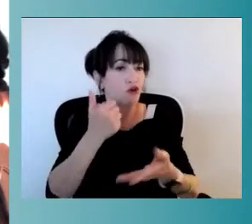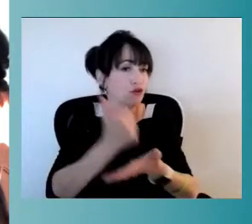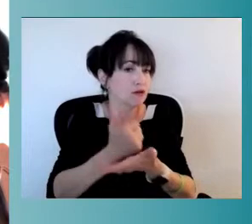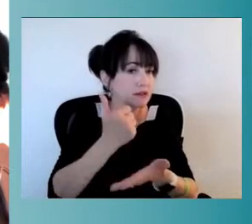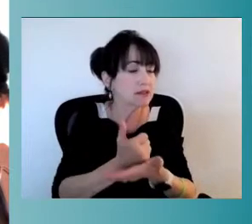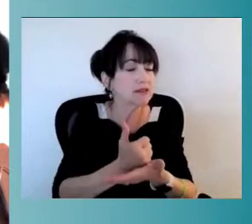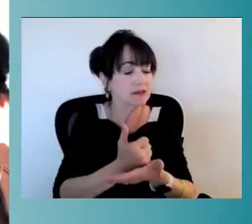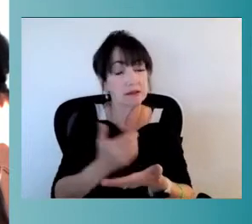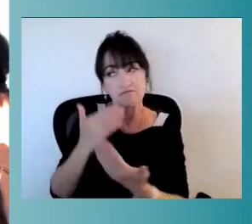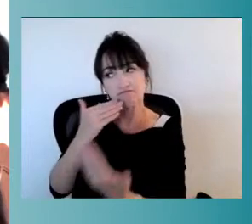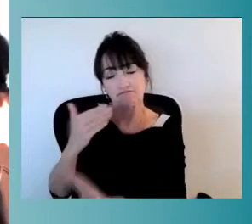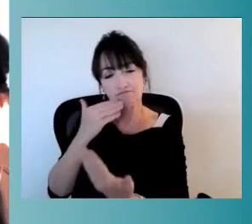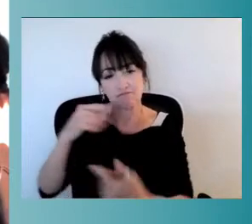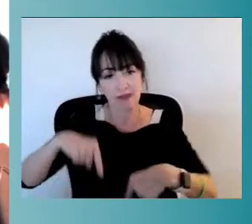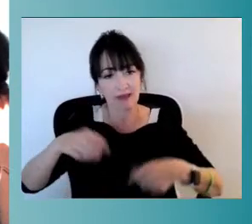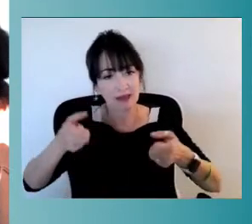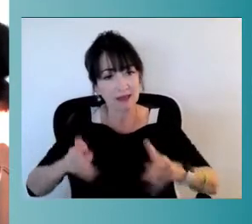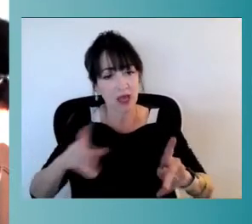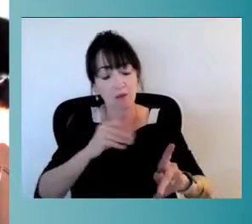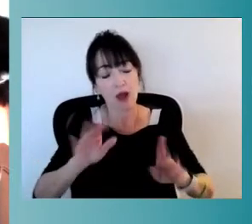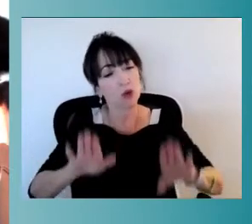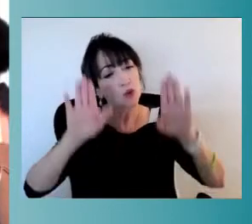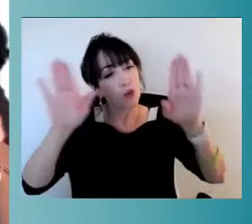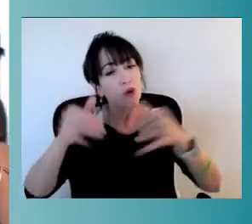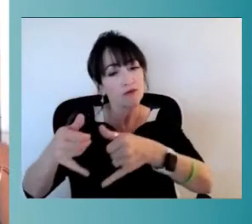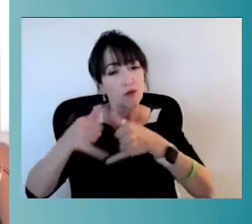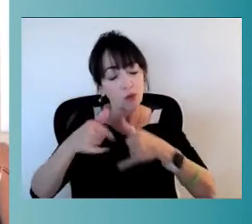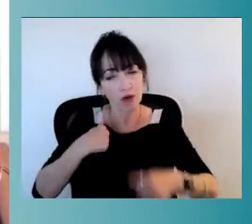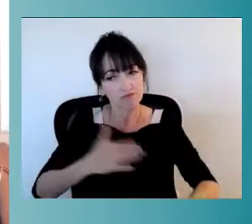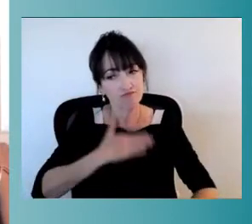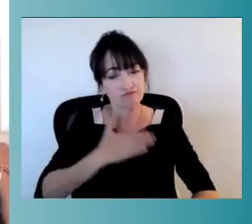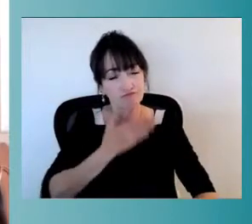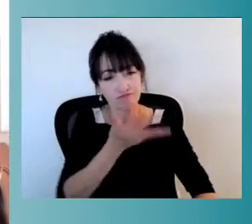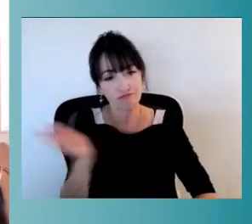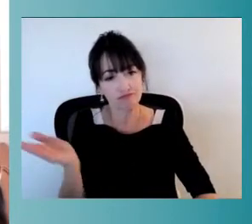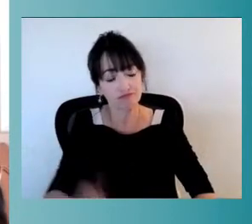thank you for this wonderful award. Appreciate you.